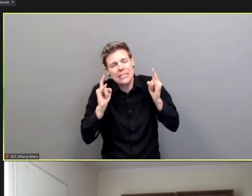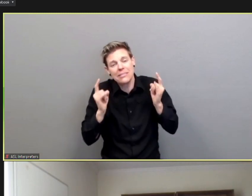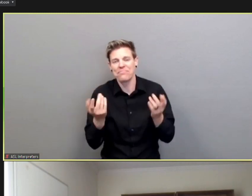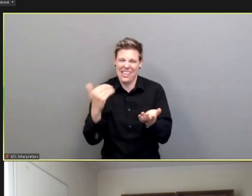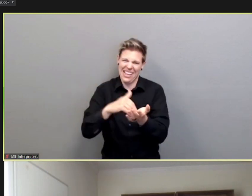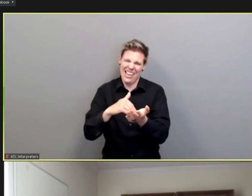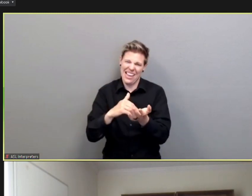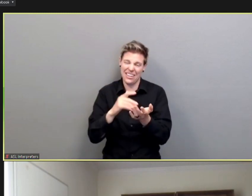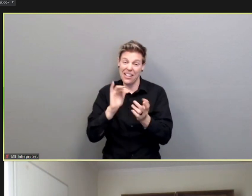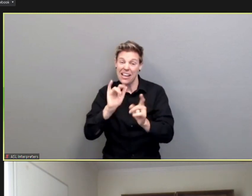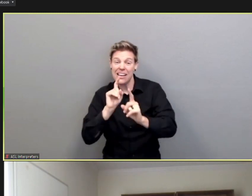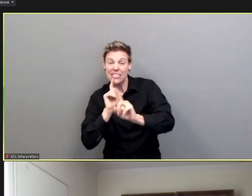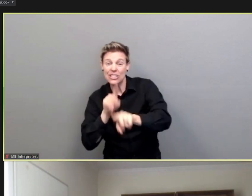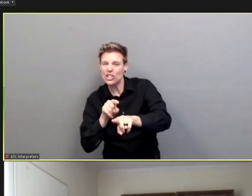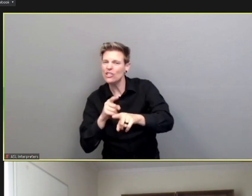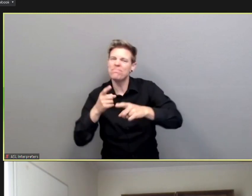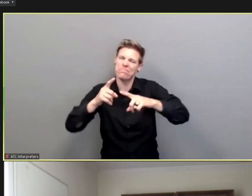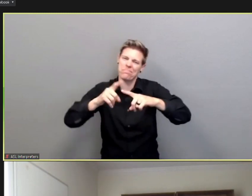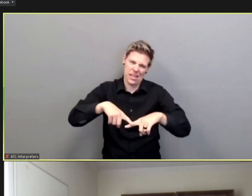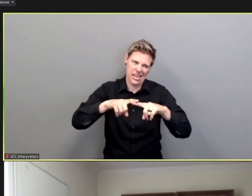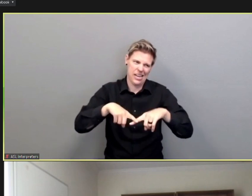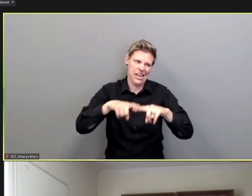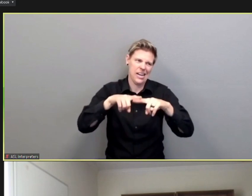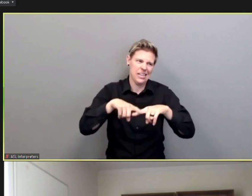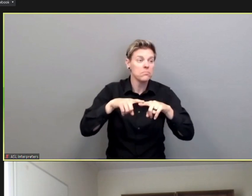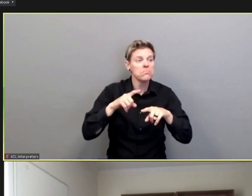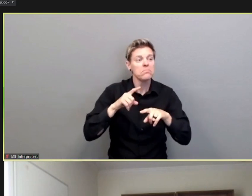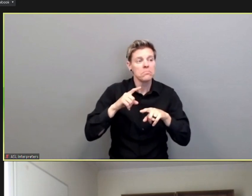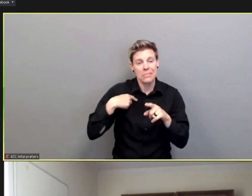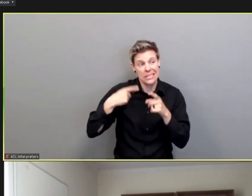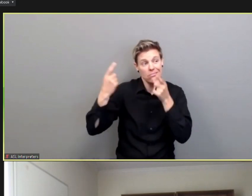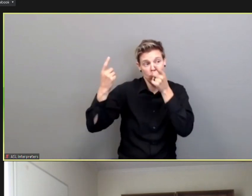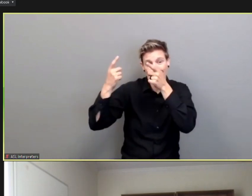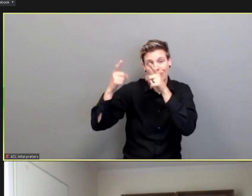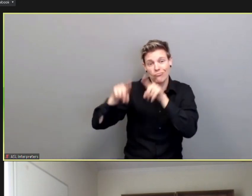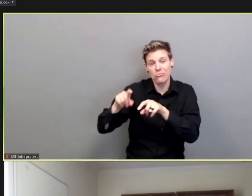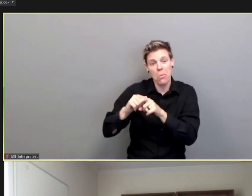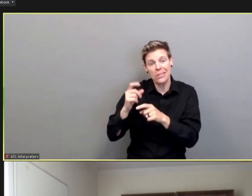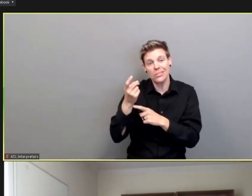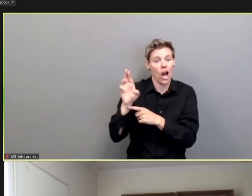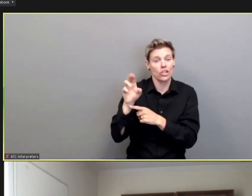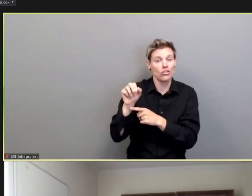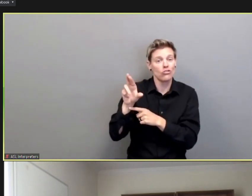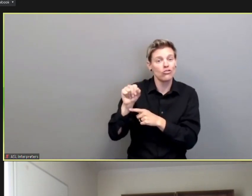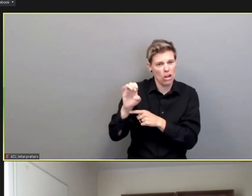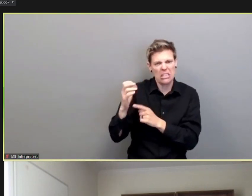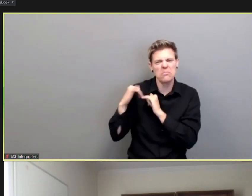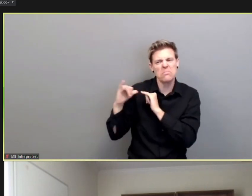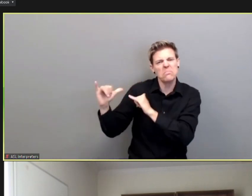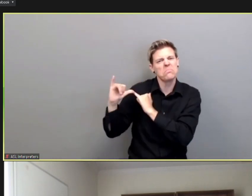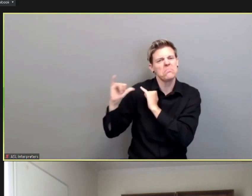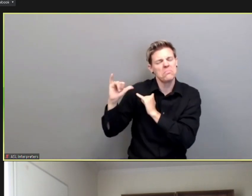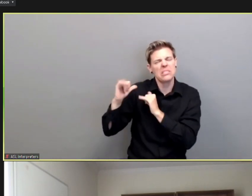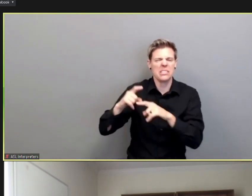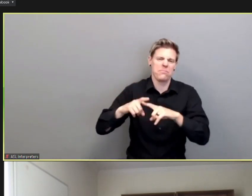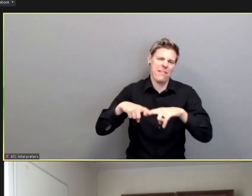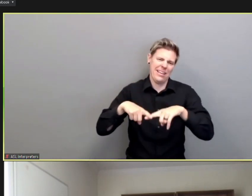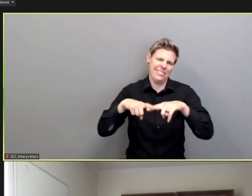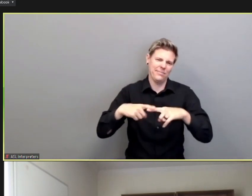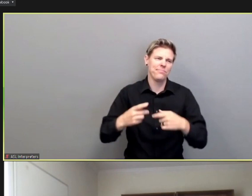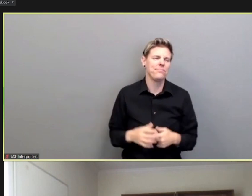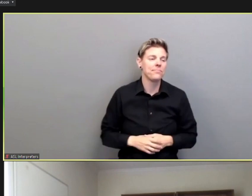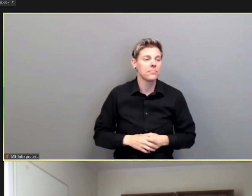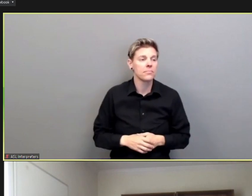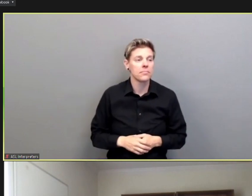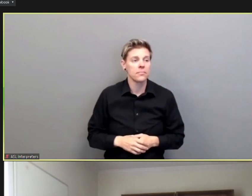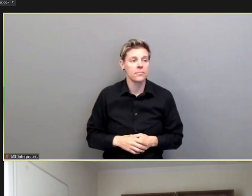just said, Secretary Scrace, that you do. Anyway, and over to you, Dr. Petto. Yeah,